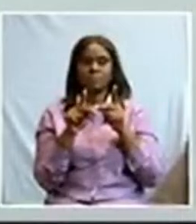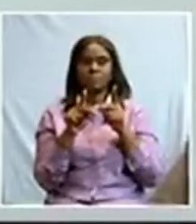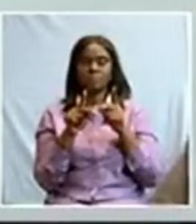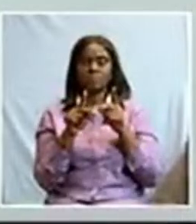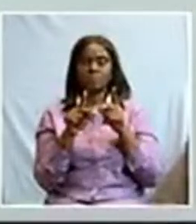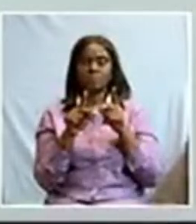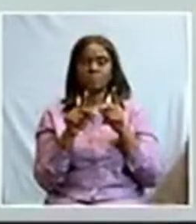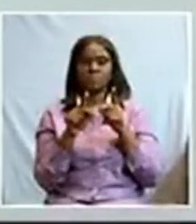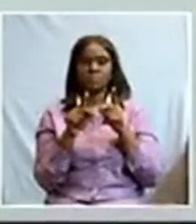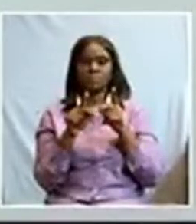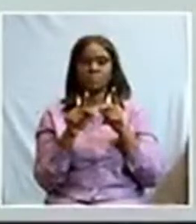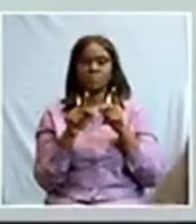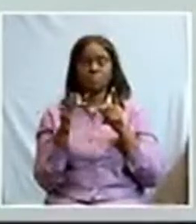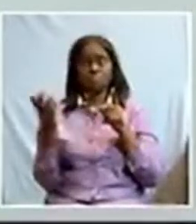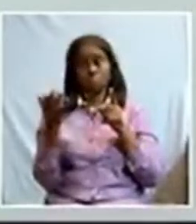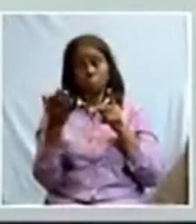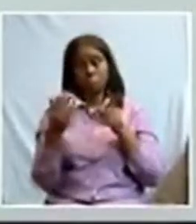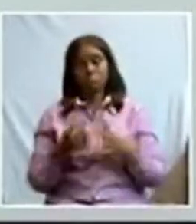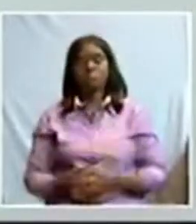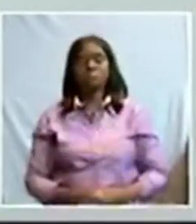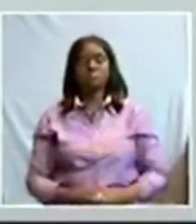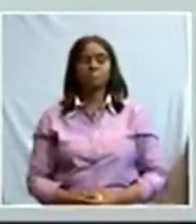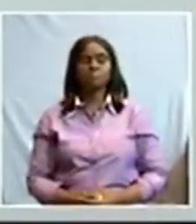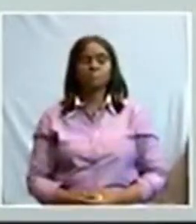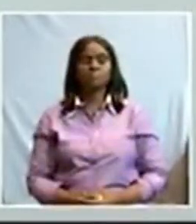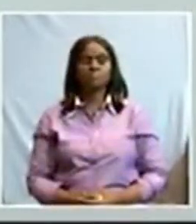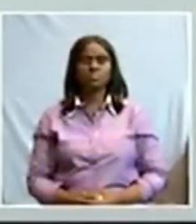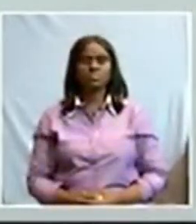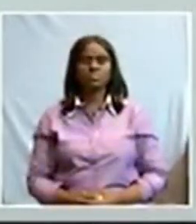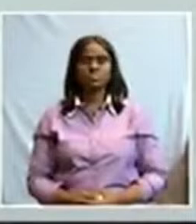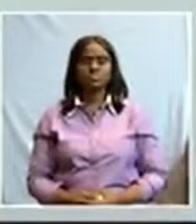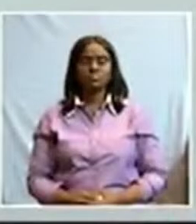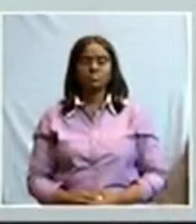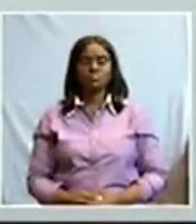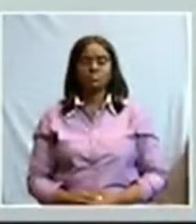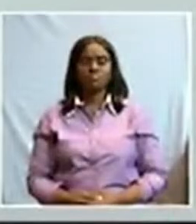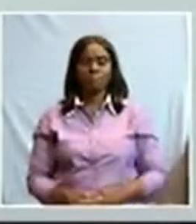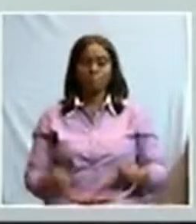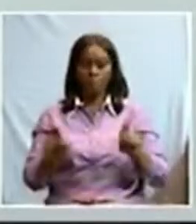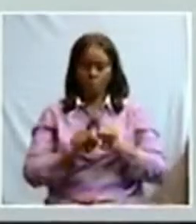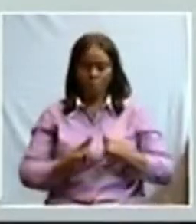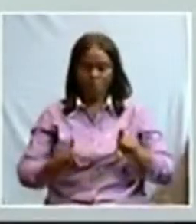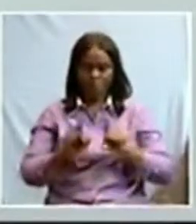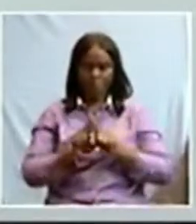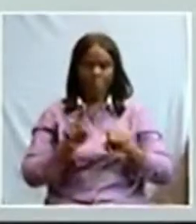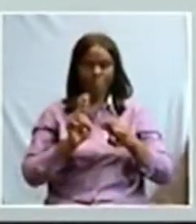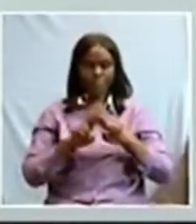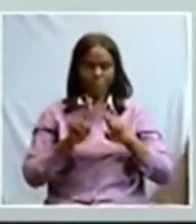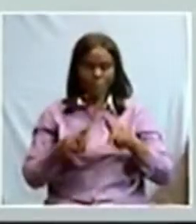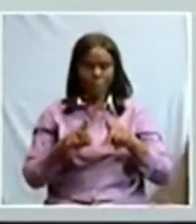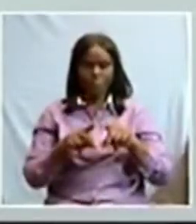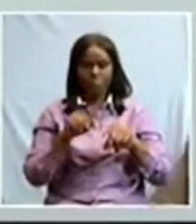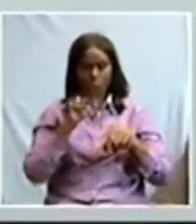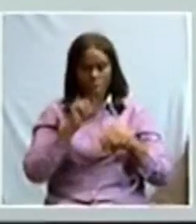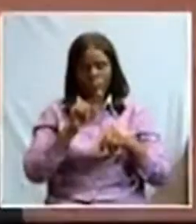Honorable. A short one, Chairperson, on the same. On the 5th